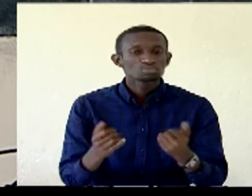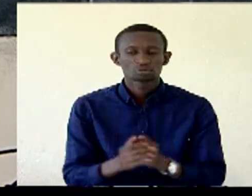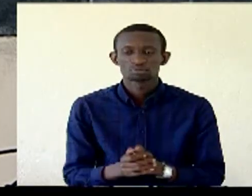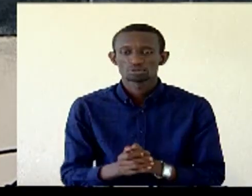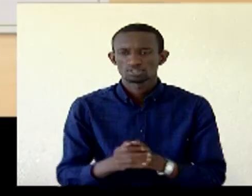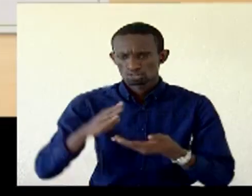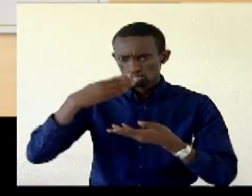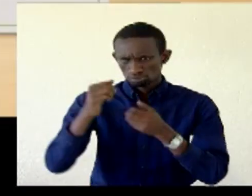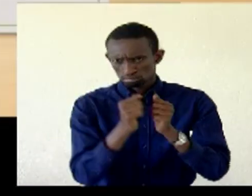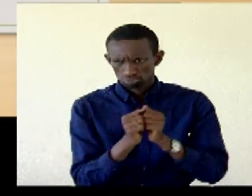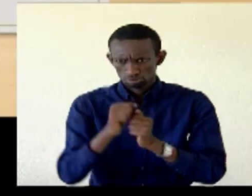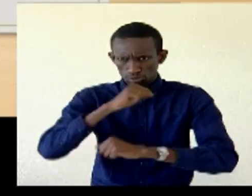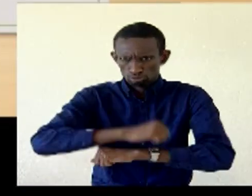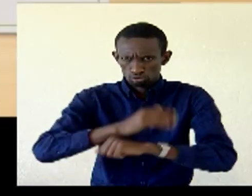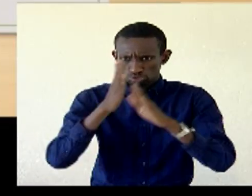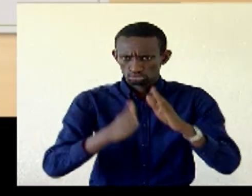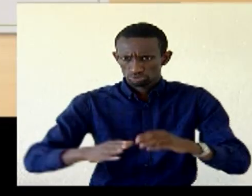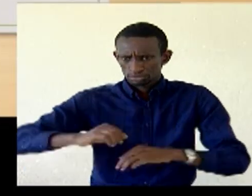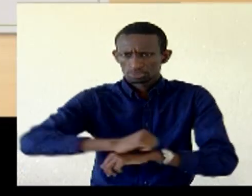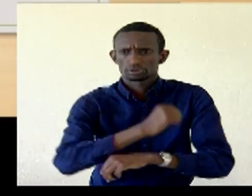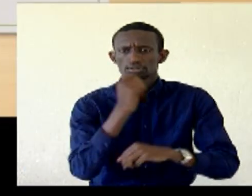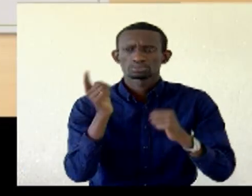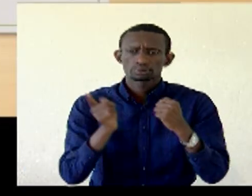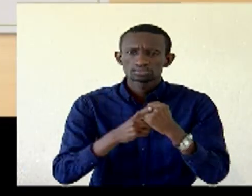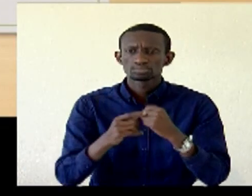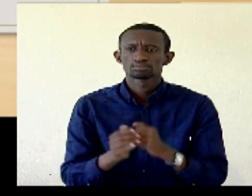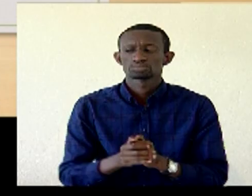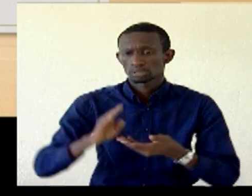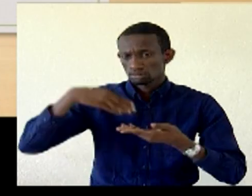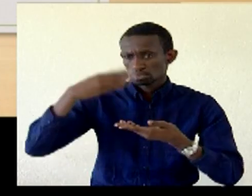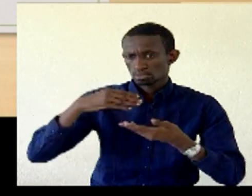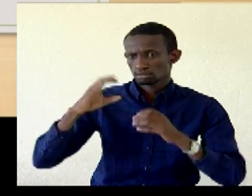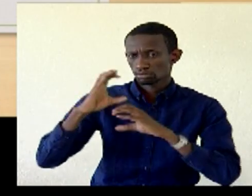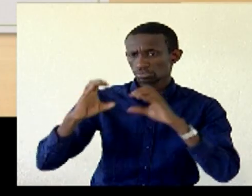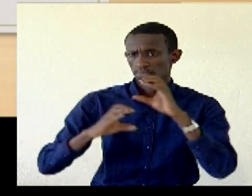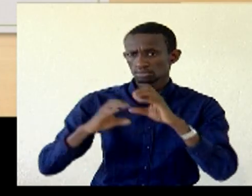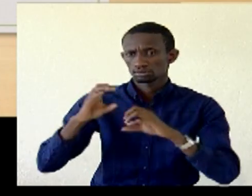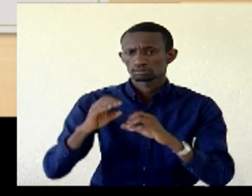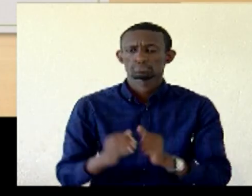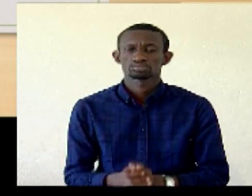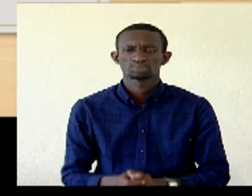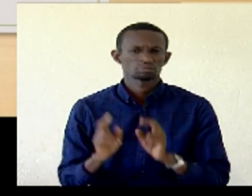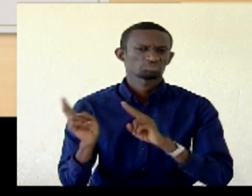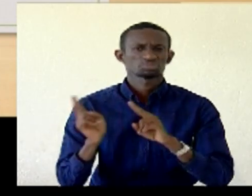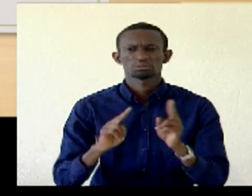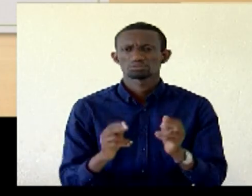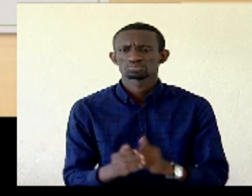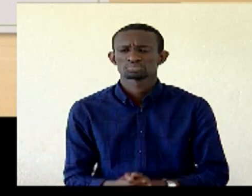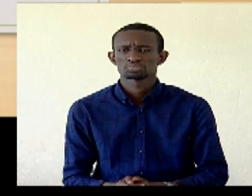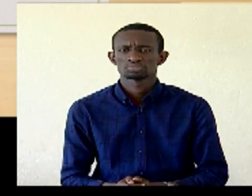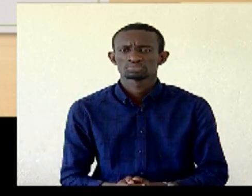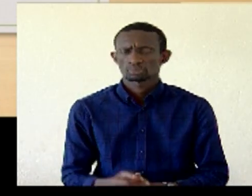with the Senior 6 class, which is chemistry, as usual. And we'll be looking